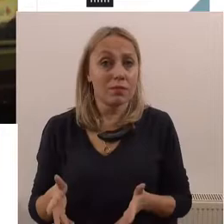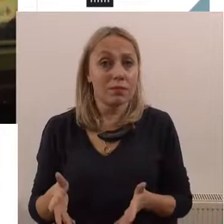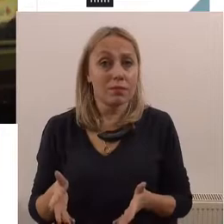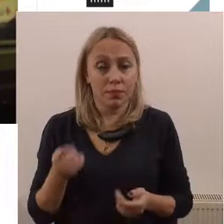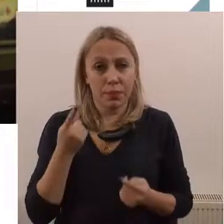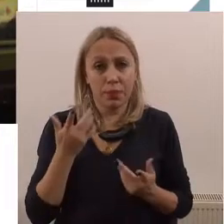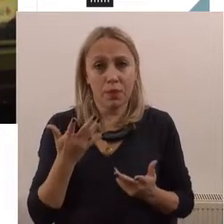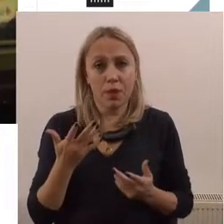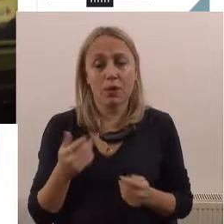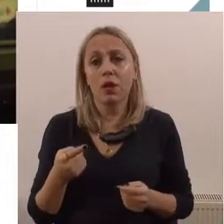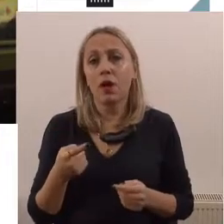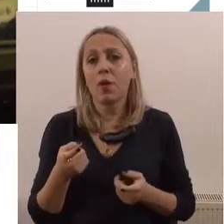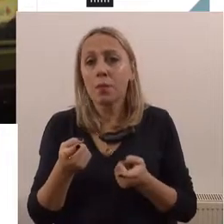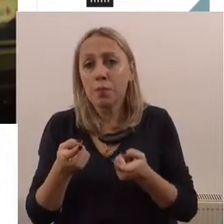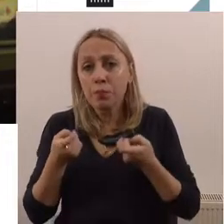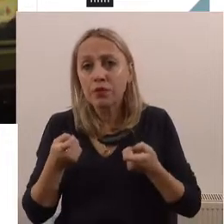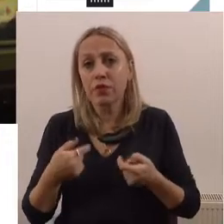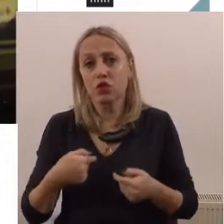unique art objects.